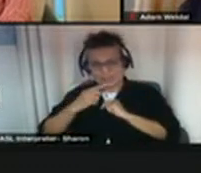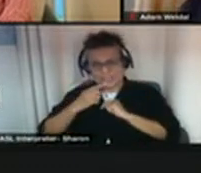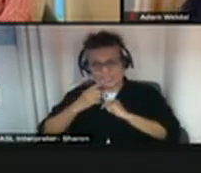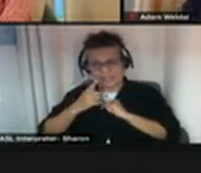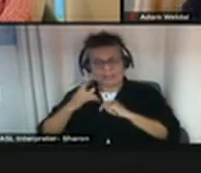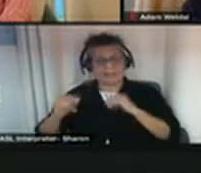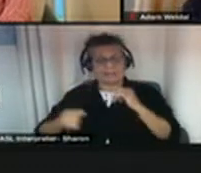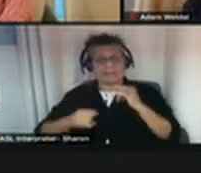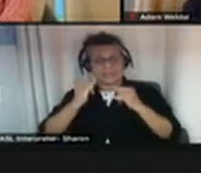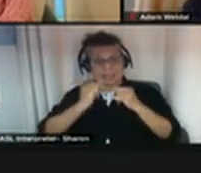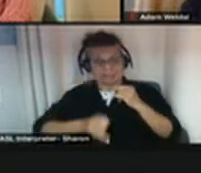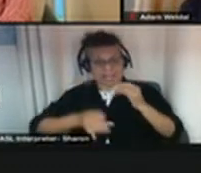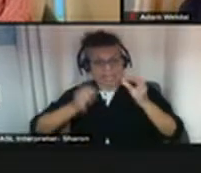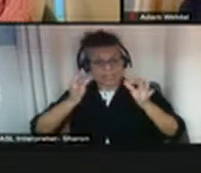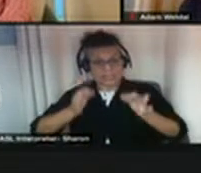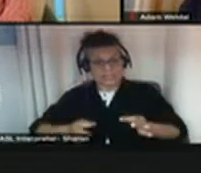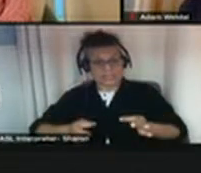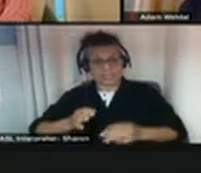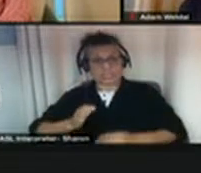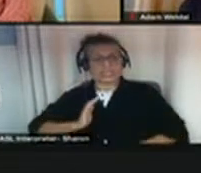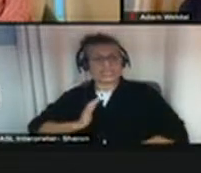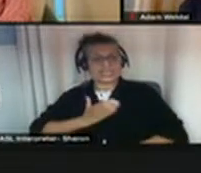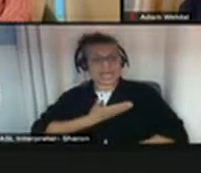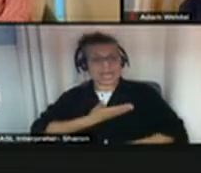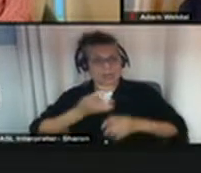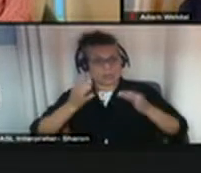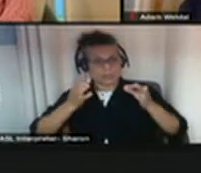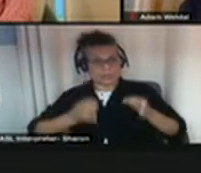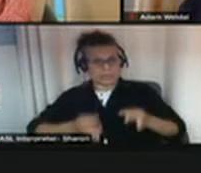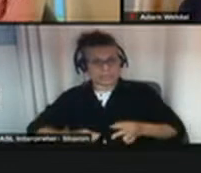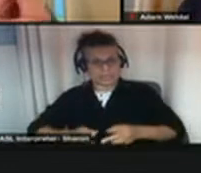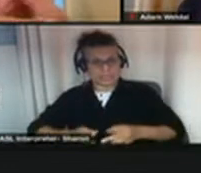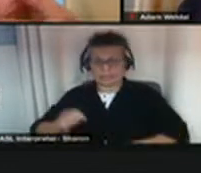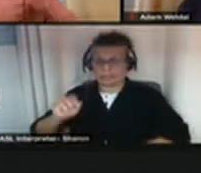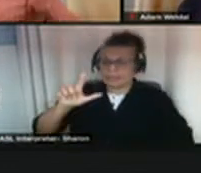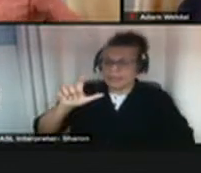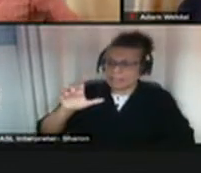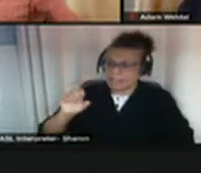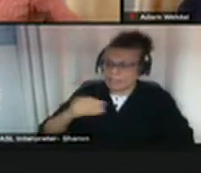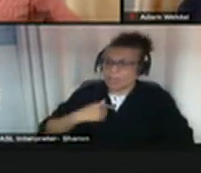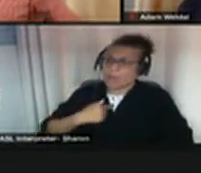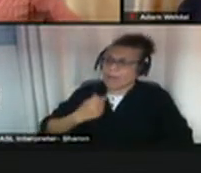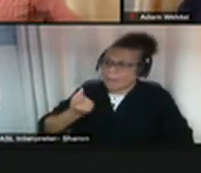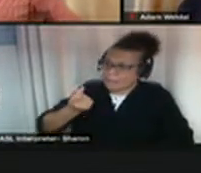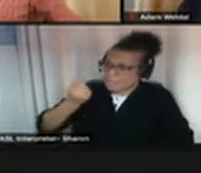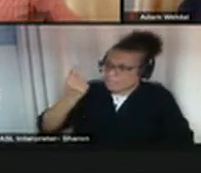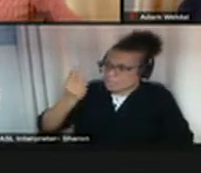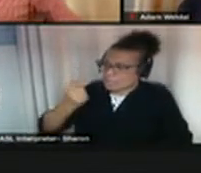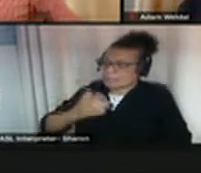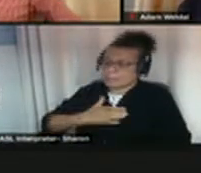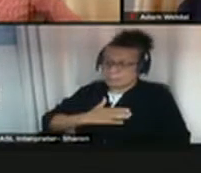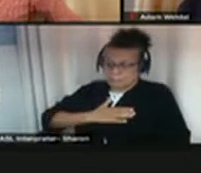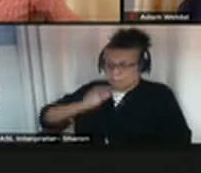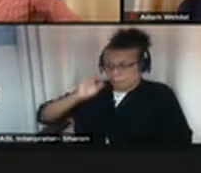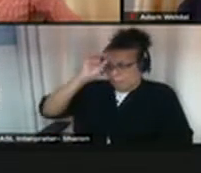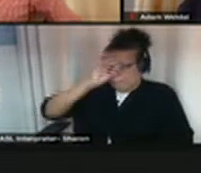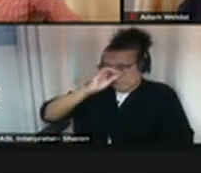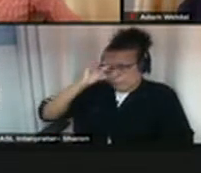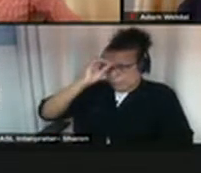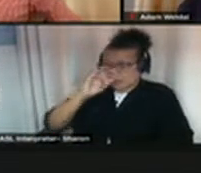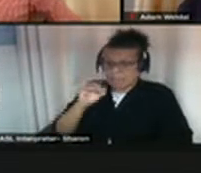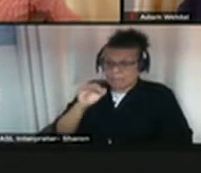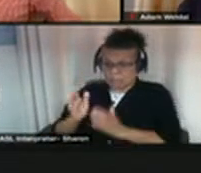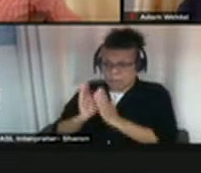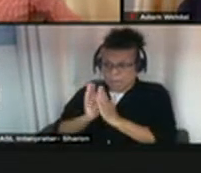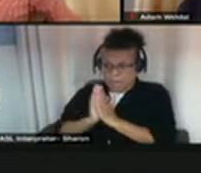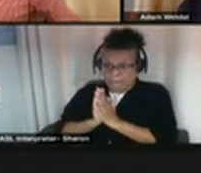will be left to us. I understand that. I guess my opinion, if we're asking, if